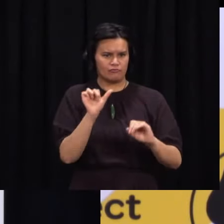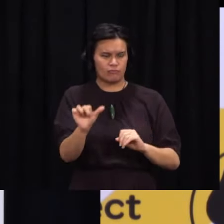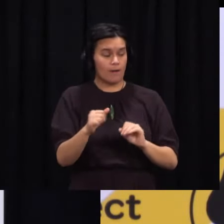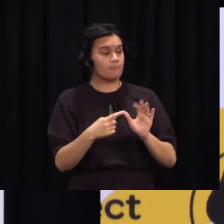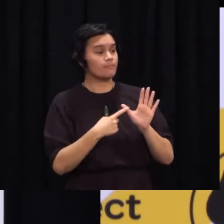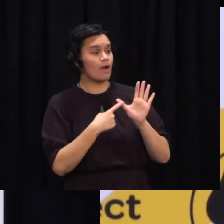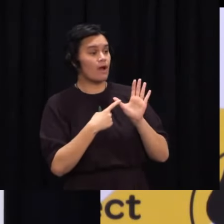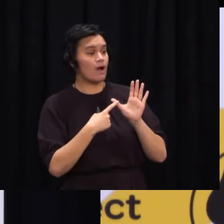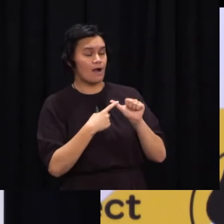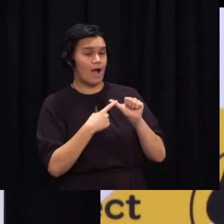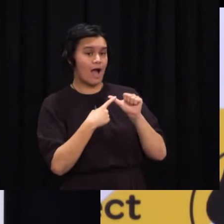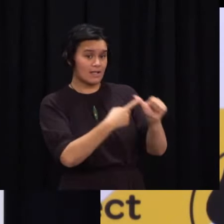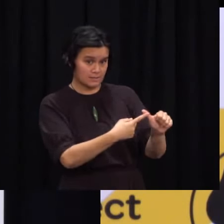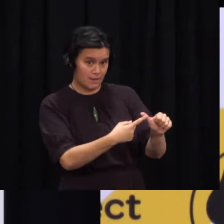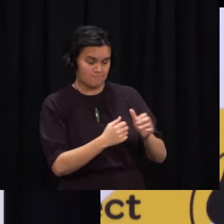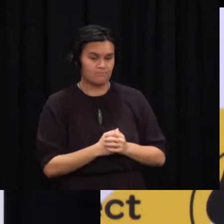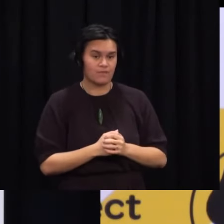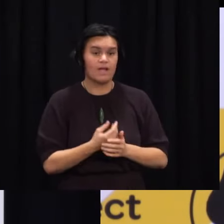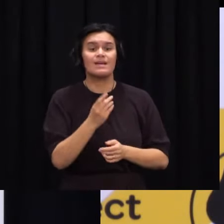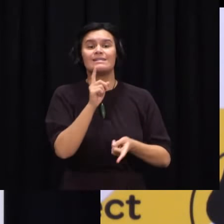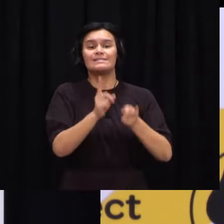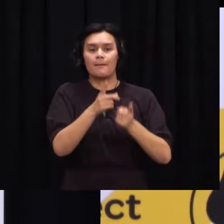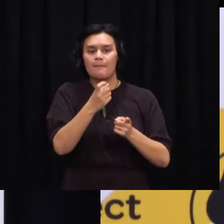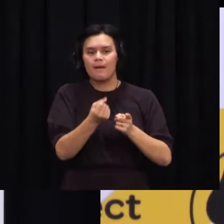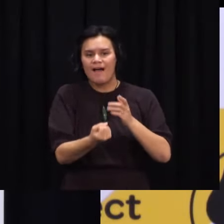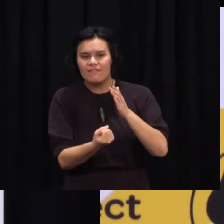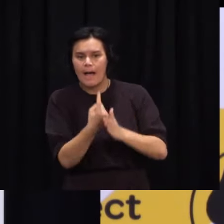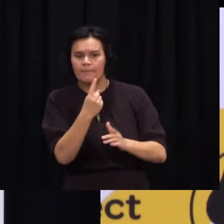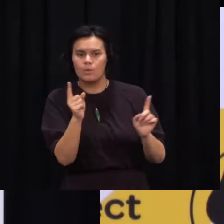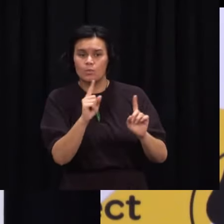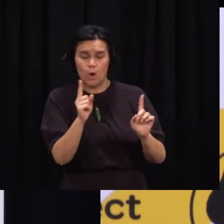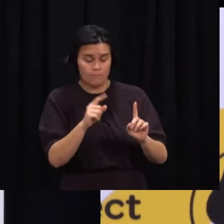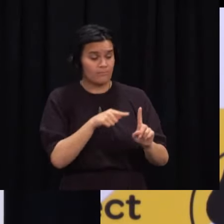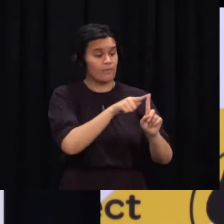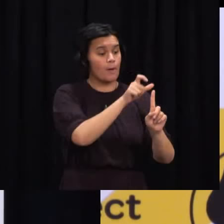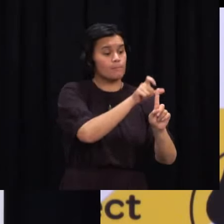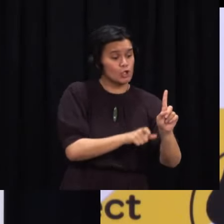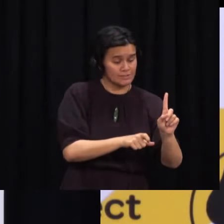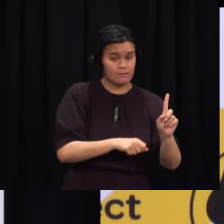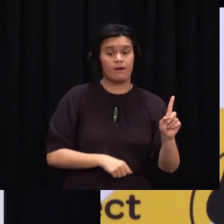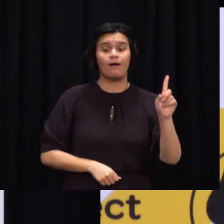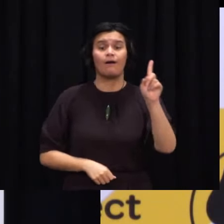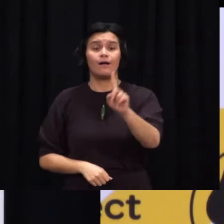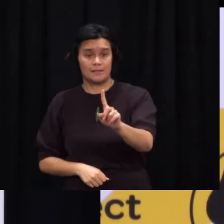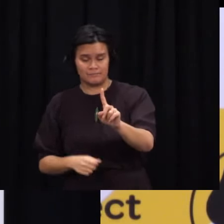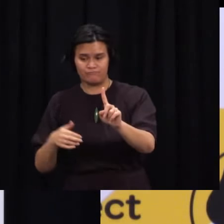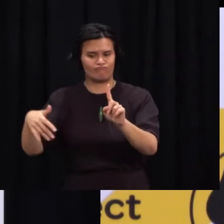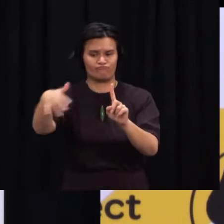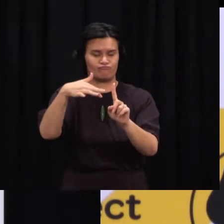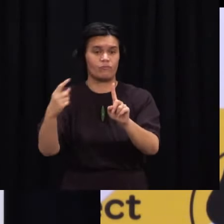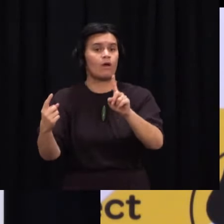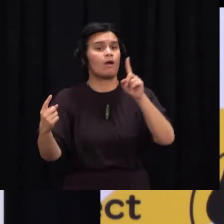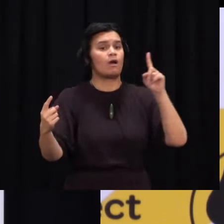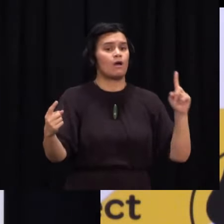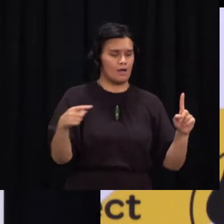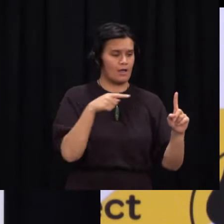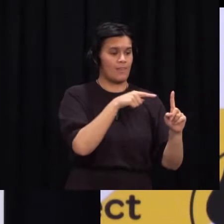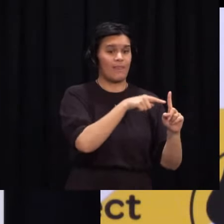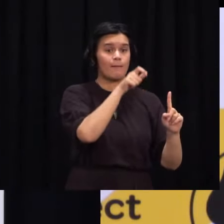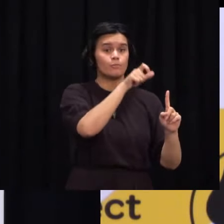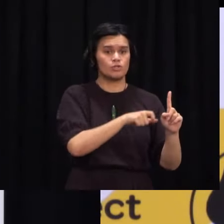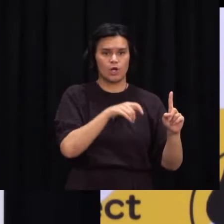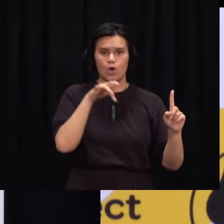seeing cases emerge where someone may not have identified contact with someone, but which we are able to link them. So we know that basically